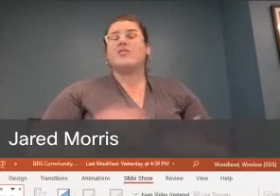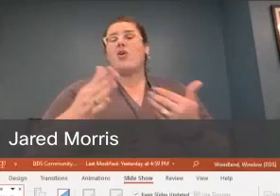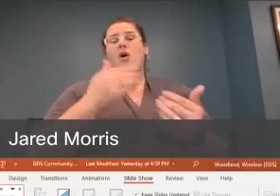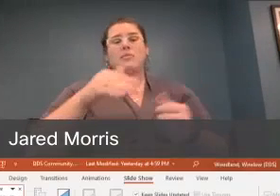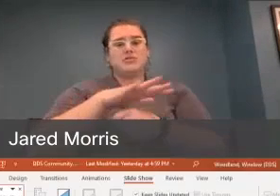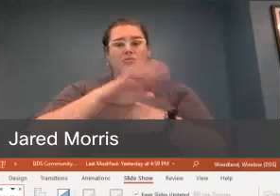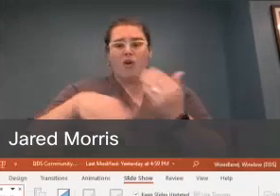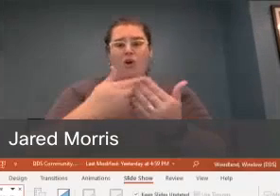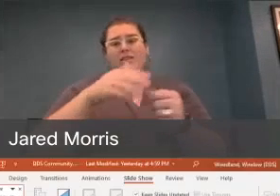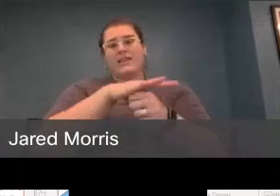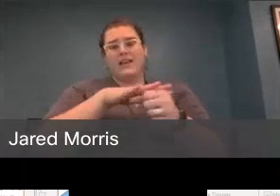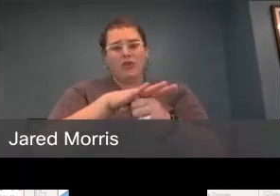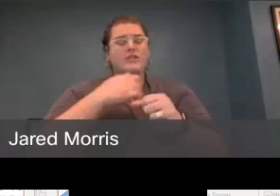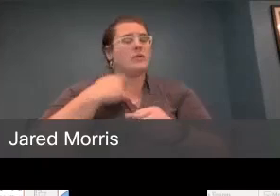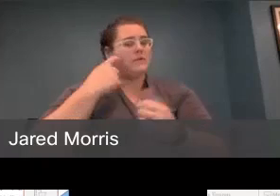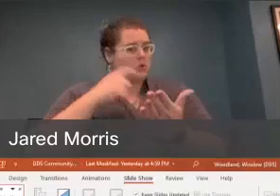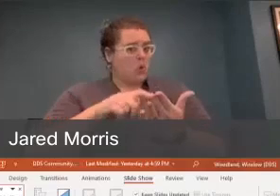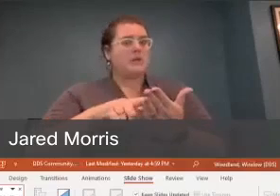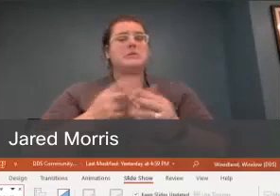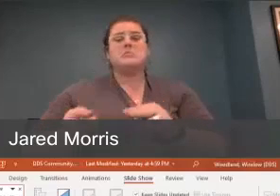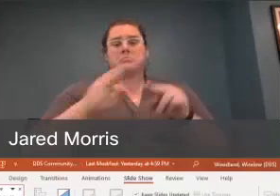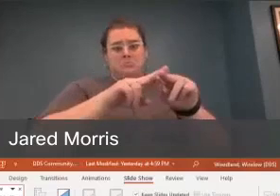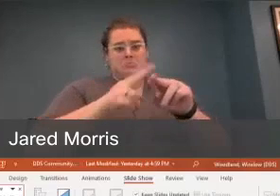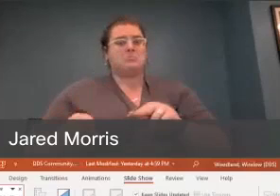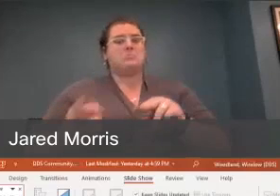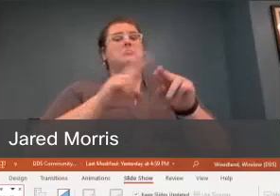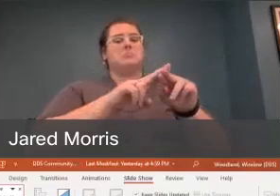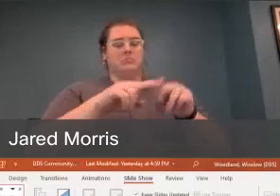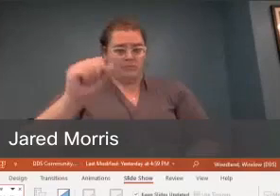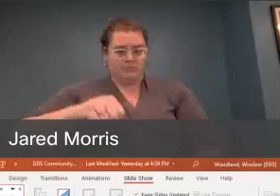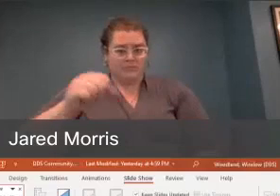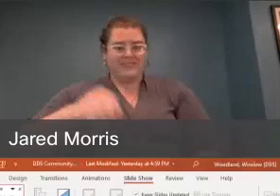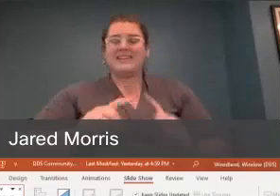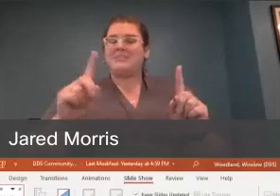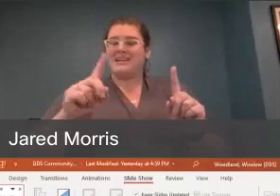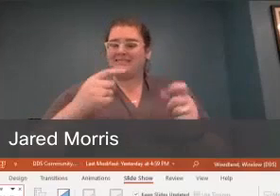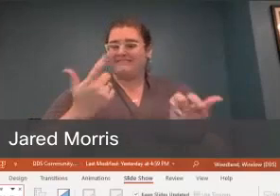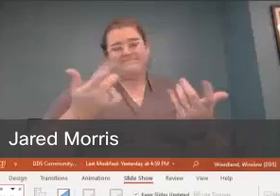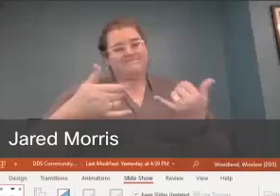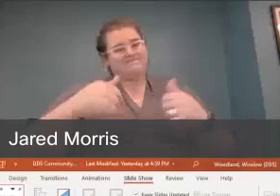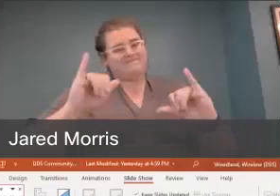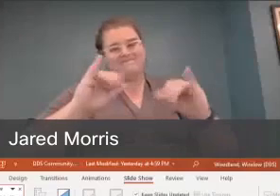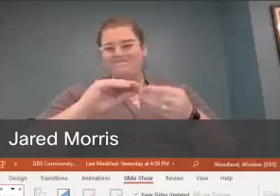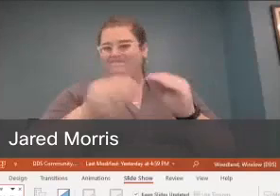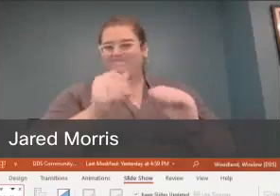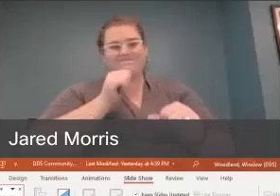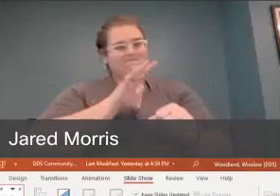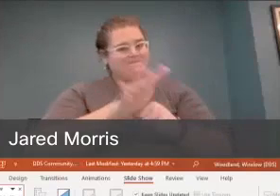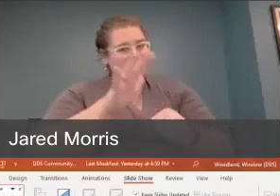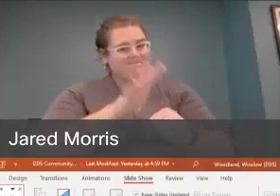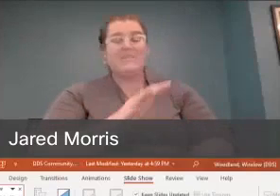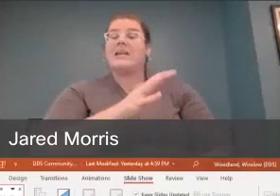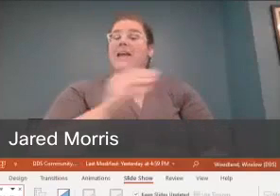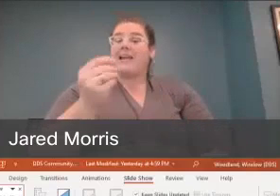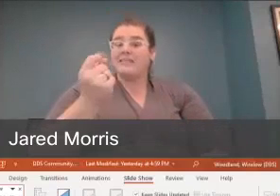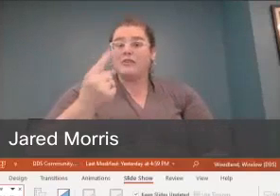still are not satisfied with those numbers, particularly in the natural homes. And what we do know is